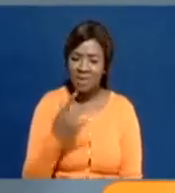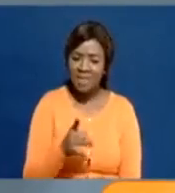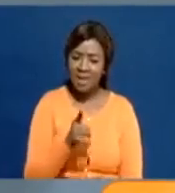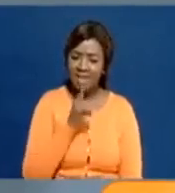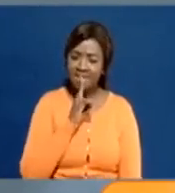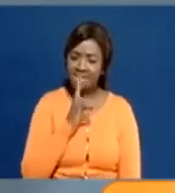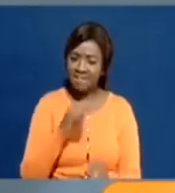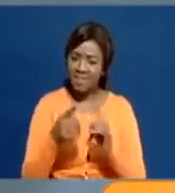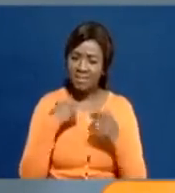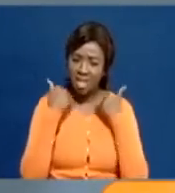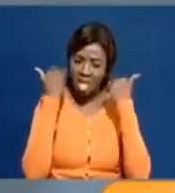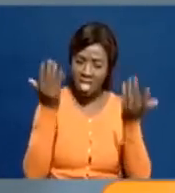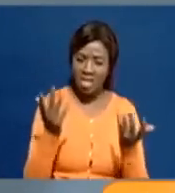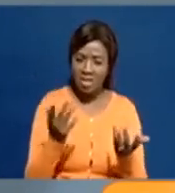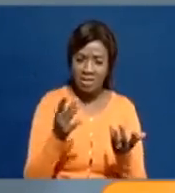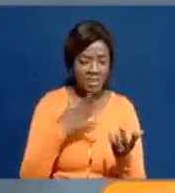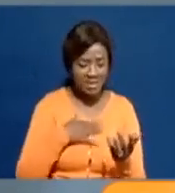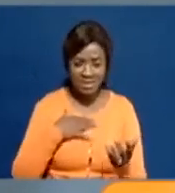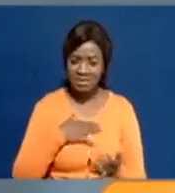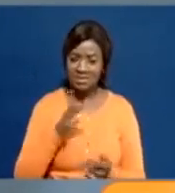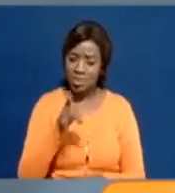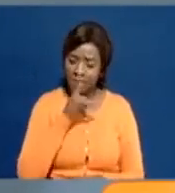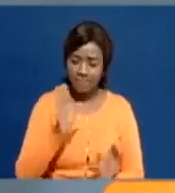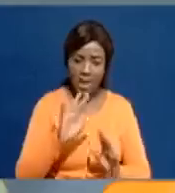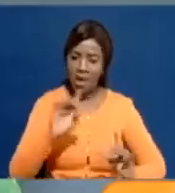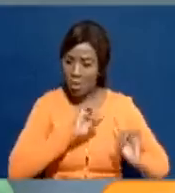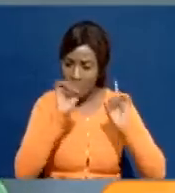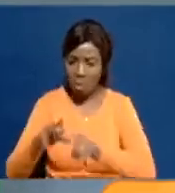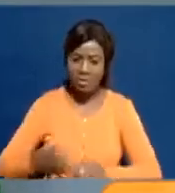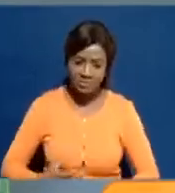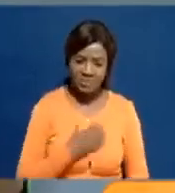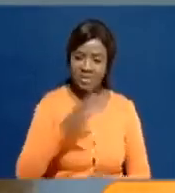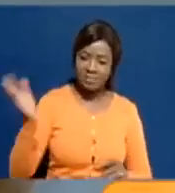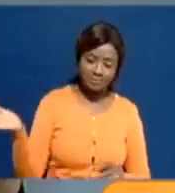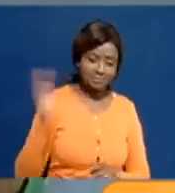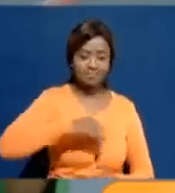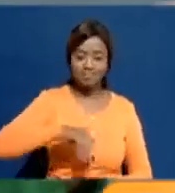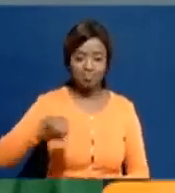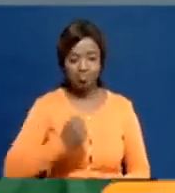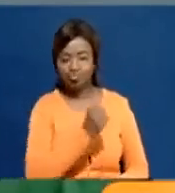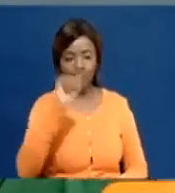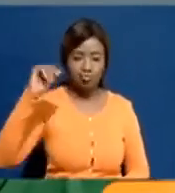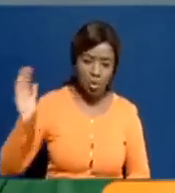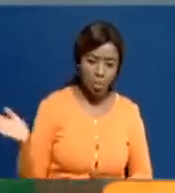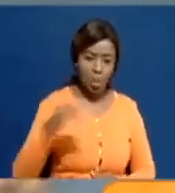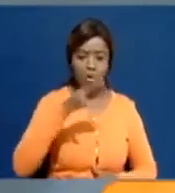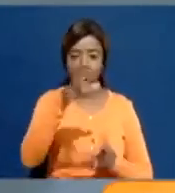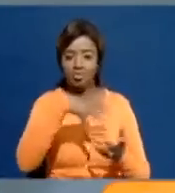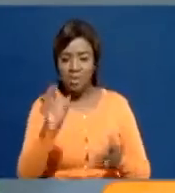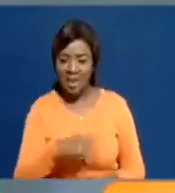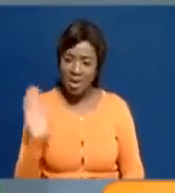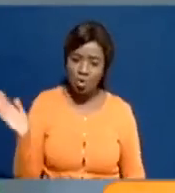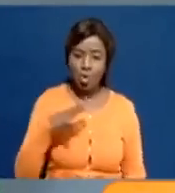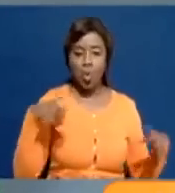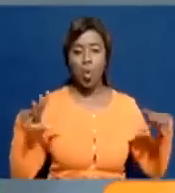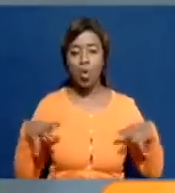am in the thick of my misery. Don't let them go silent. Go visit, take them out, tell them, let's go to the sun, let's go to the shopping mall, let's go for